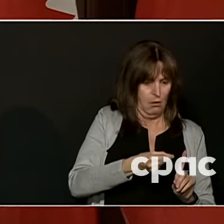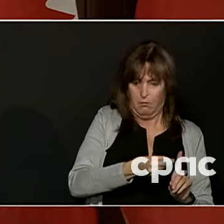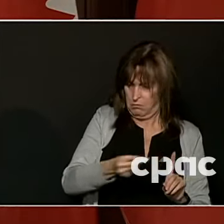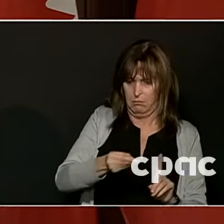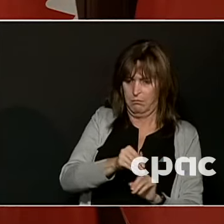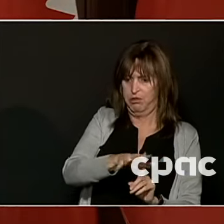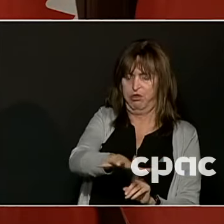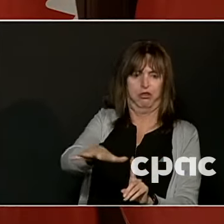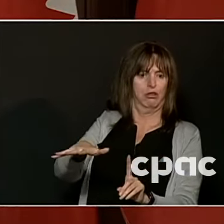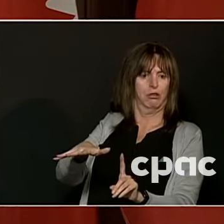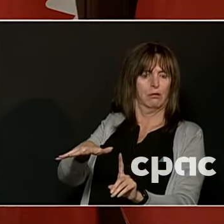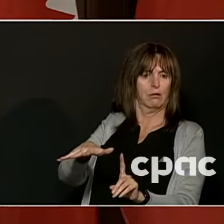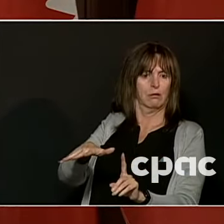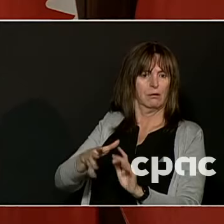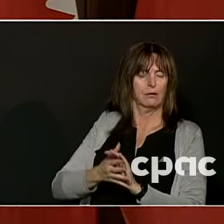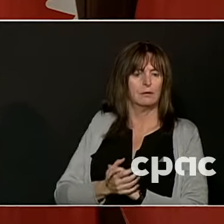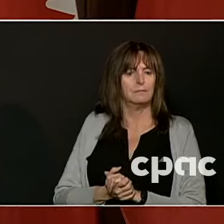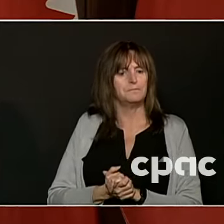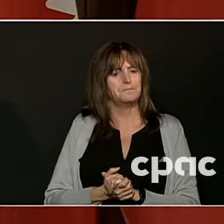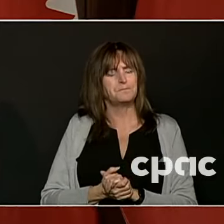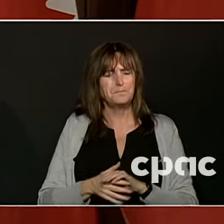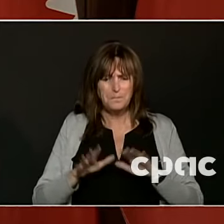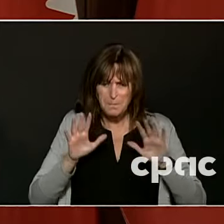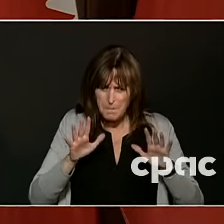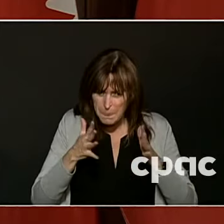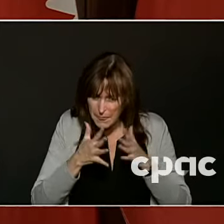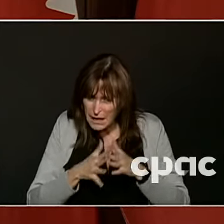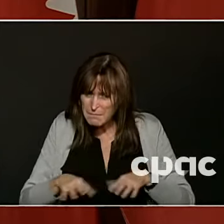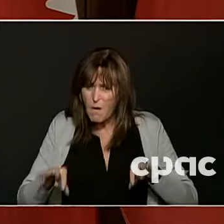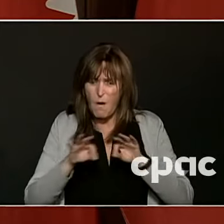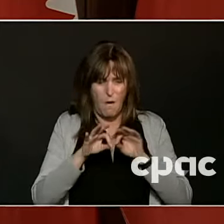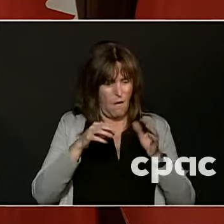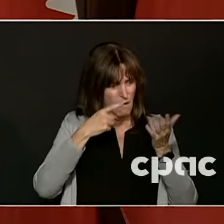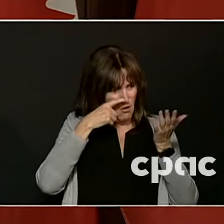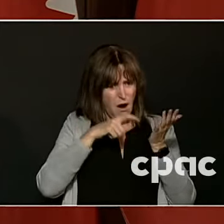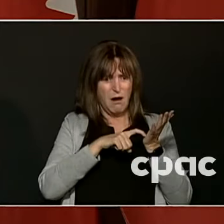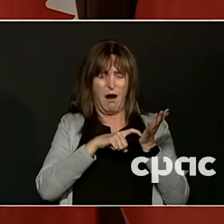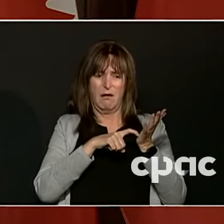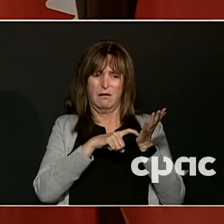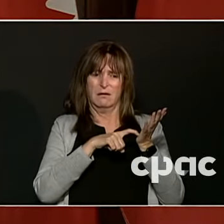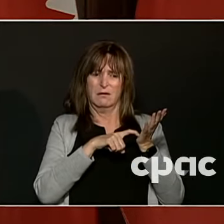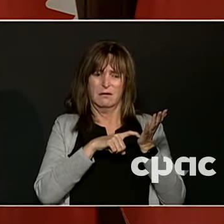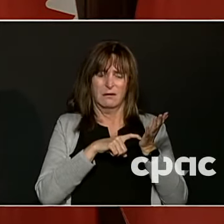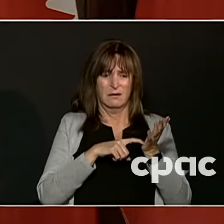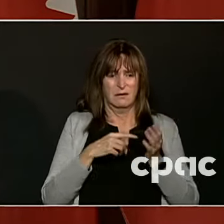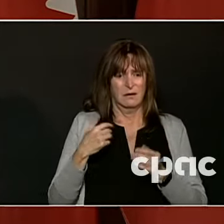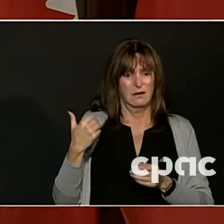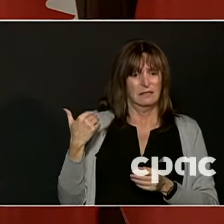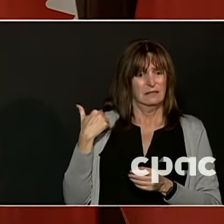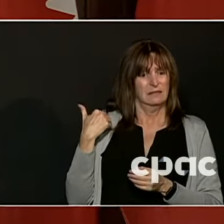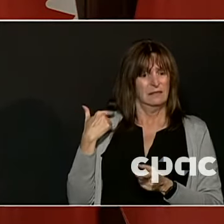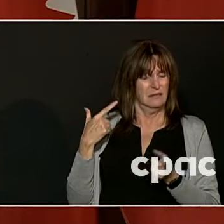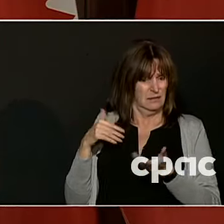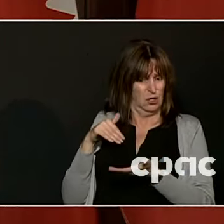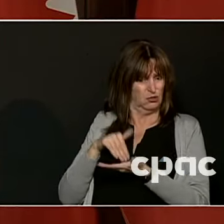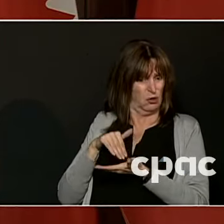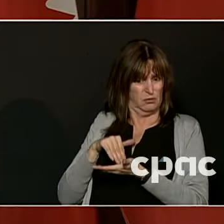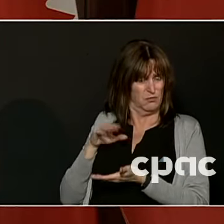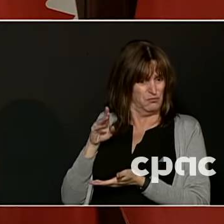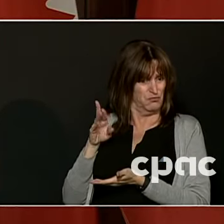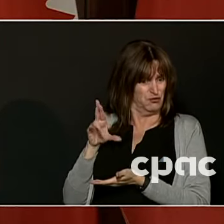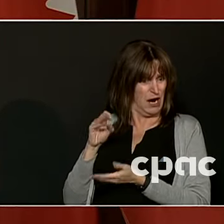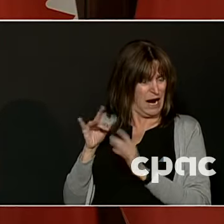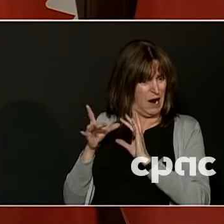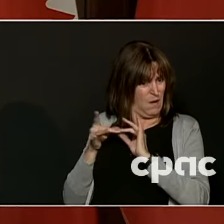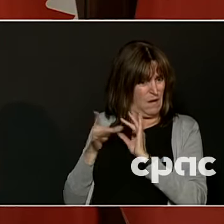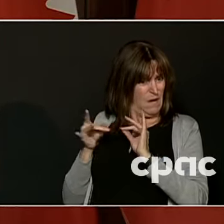An important key point is to recognize, and Dr. Brown touched on this, but just to elaborate a little bit further, with the increased number